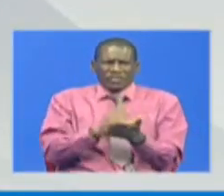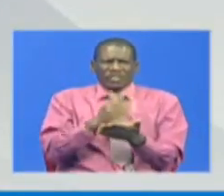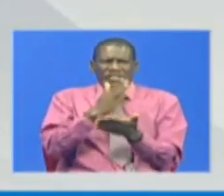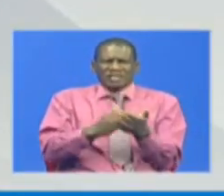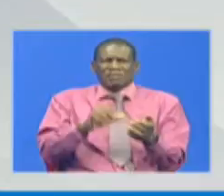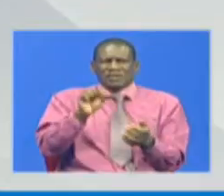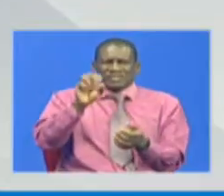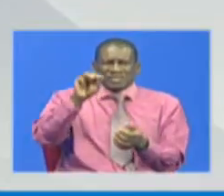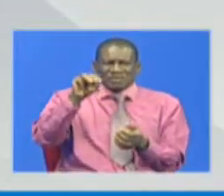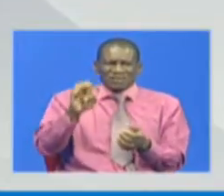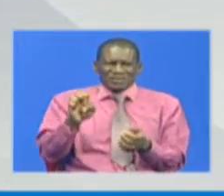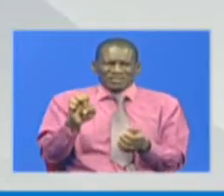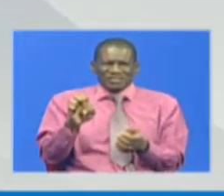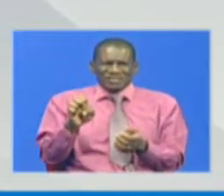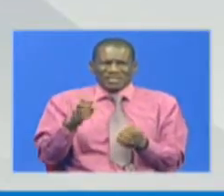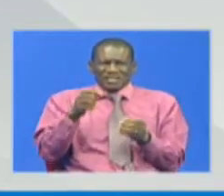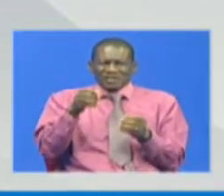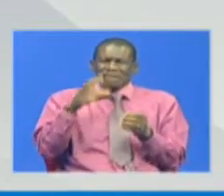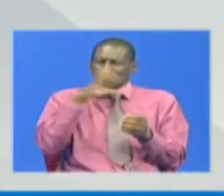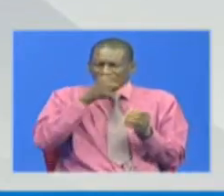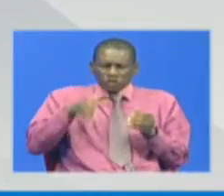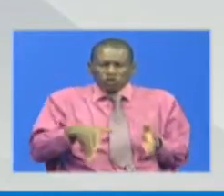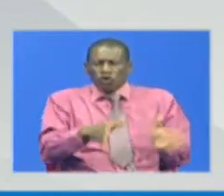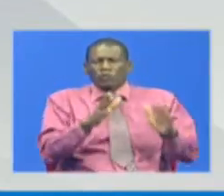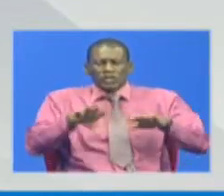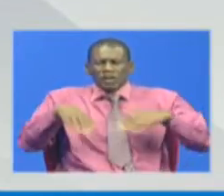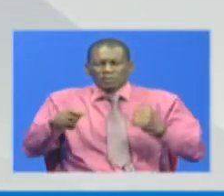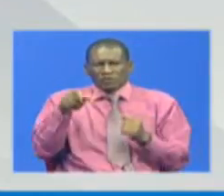miss out on opportunities in regards to this,